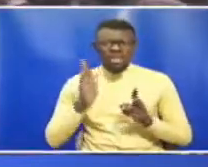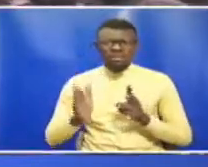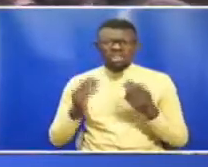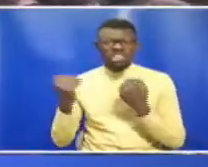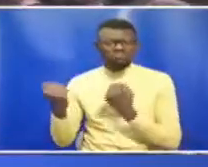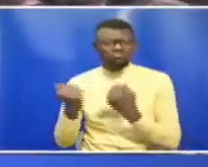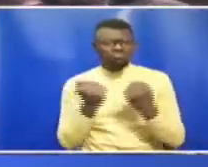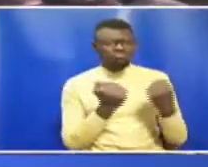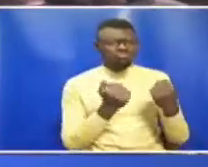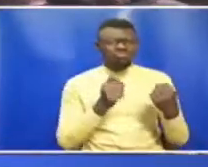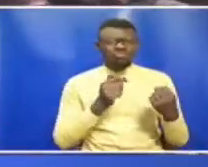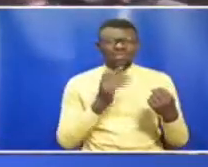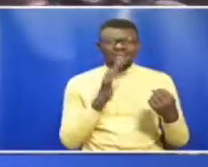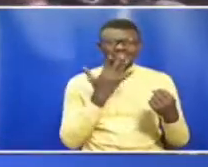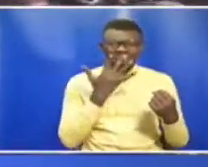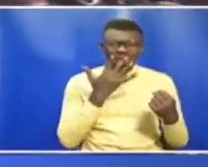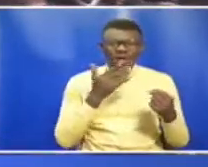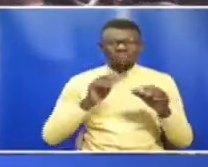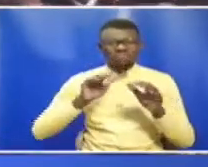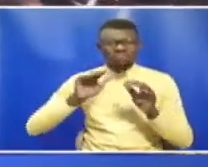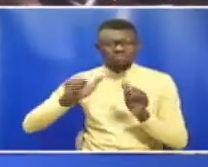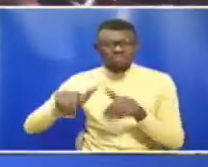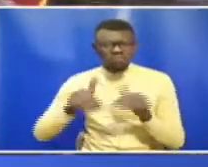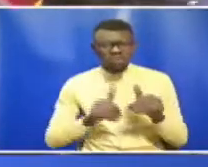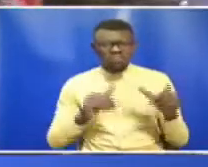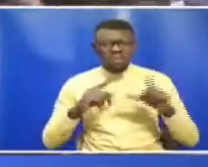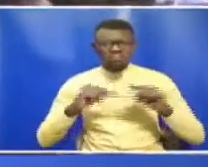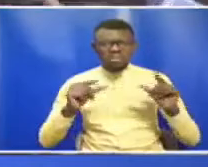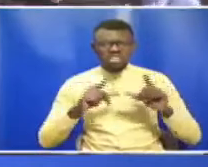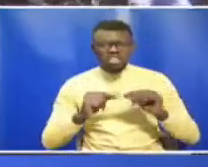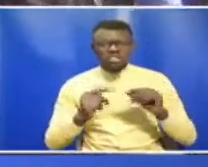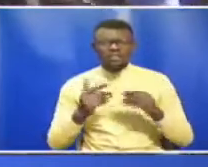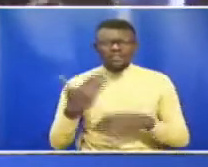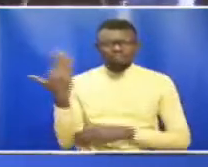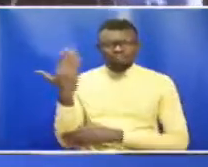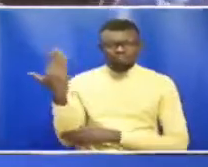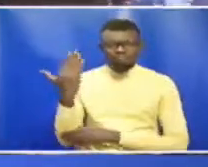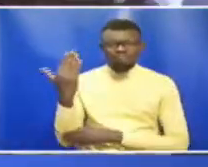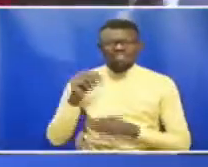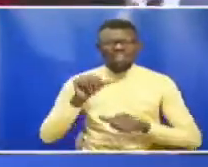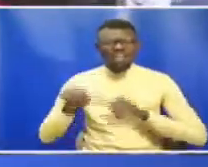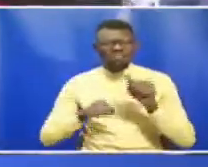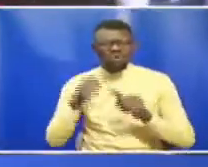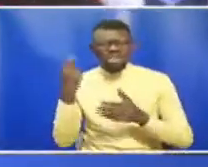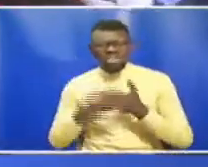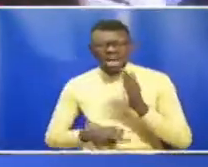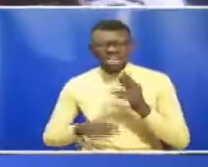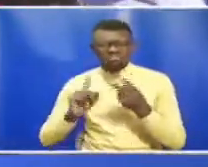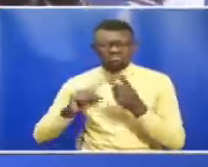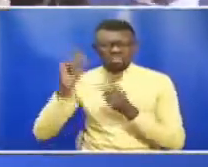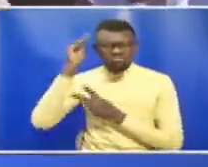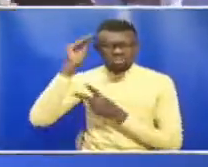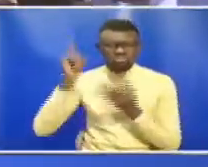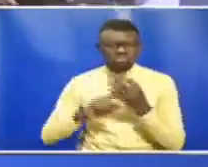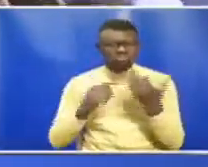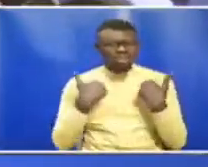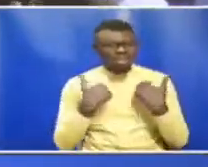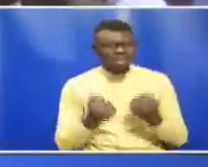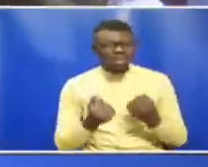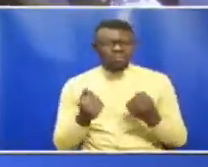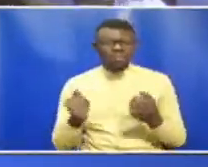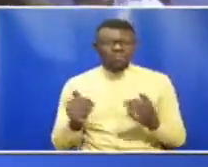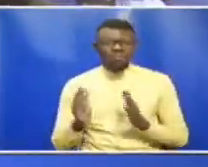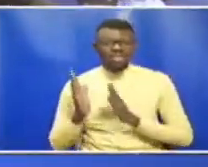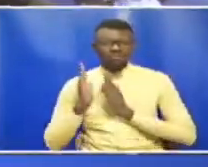in Karagita, their message was just structured for the locals, with matters taxation, education, health, security and fight